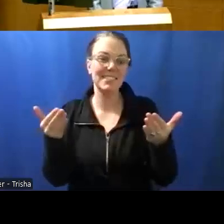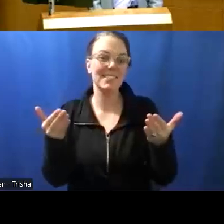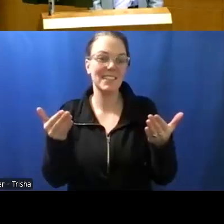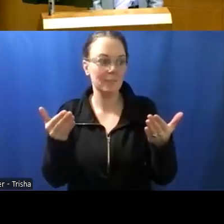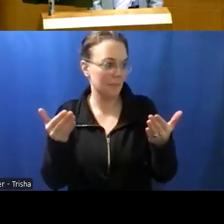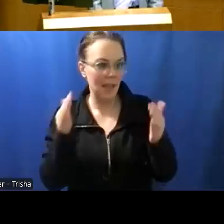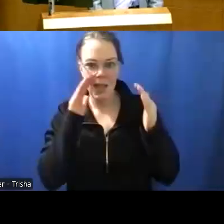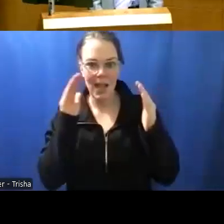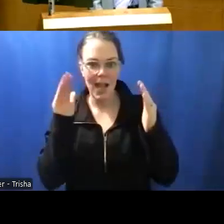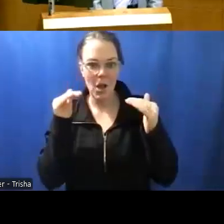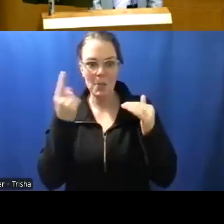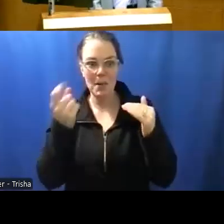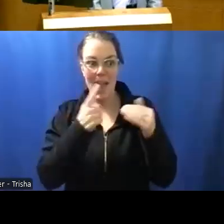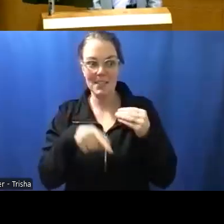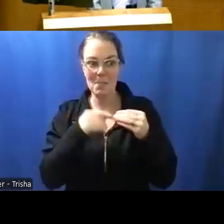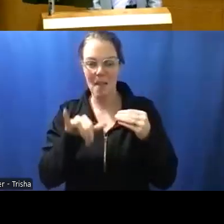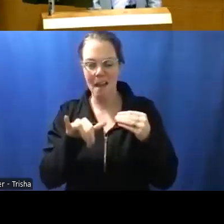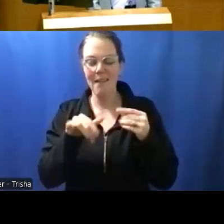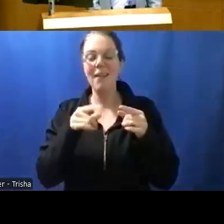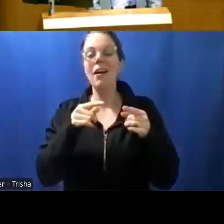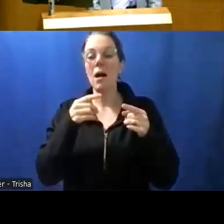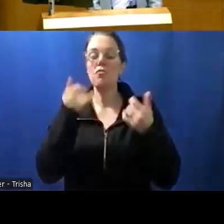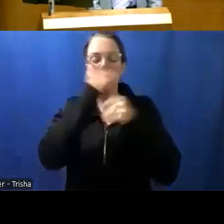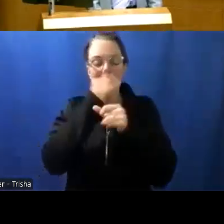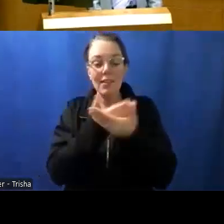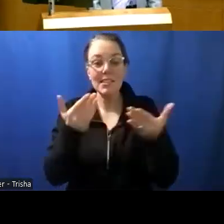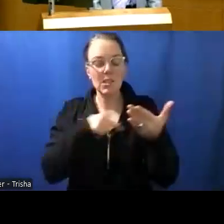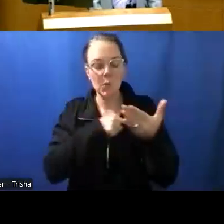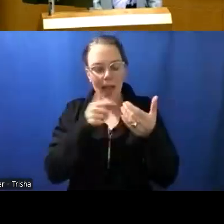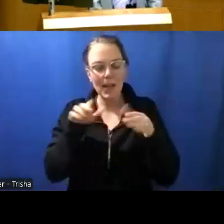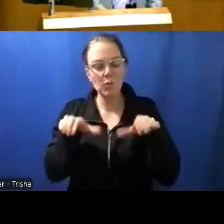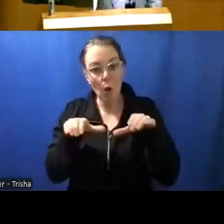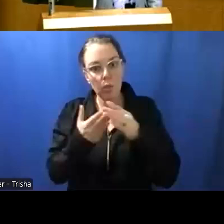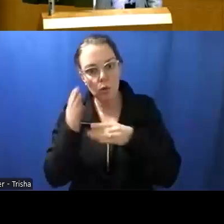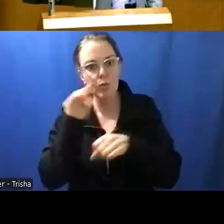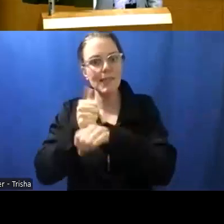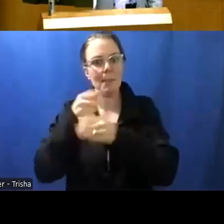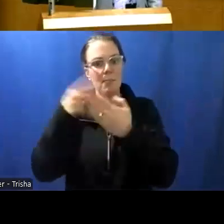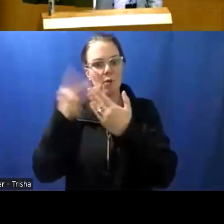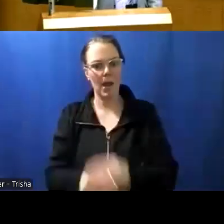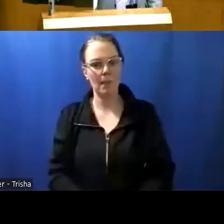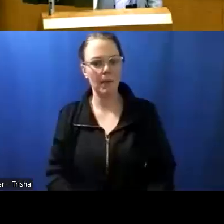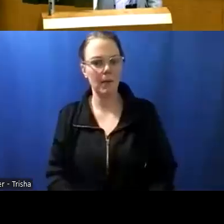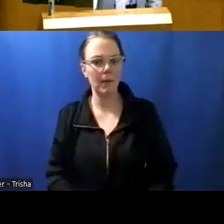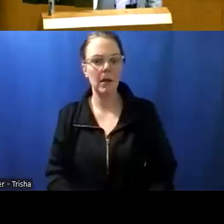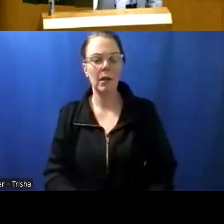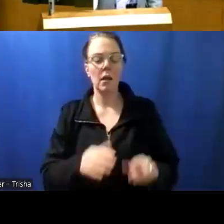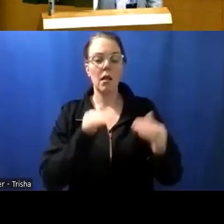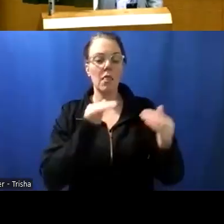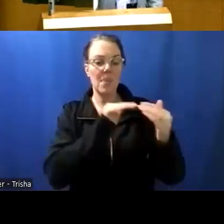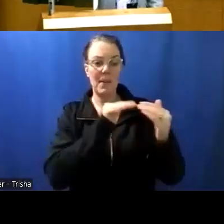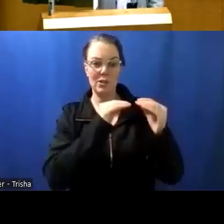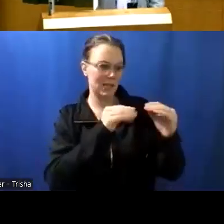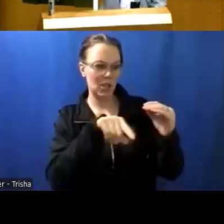hope someone asks me about in a minute, that we had to go through to set up this program, not dealing with the peers, but